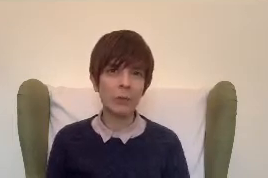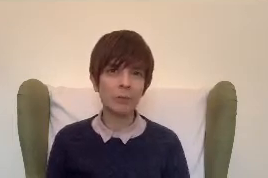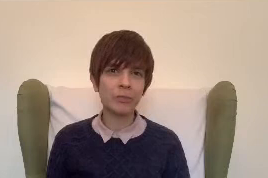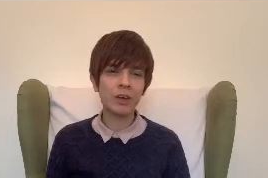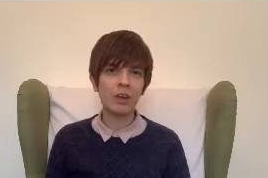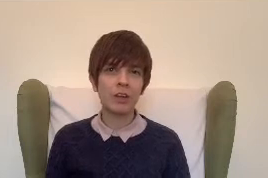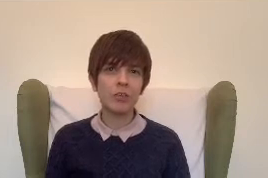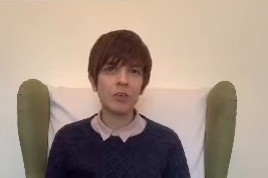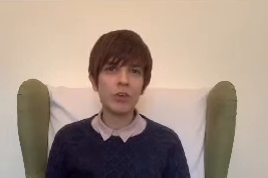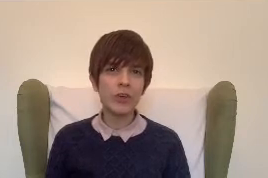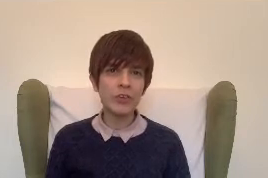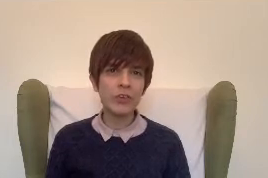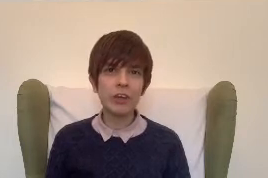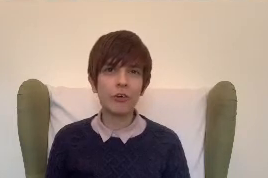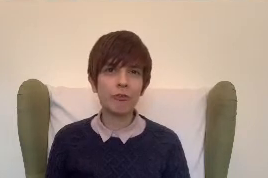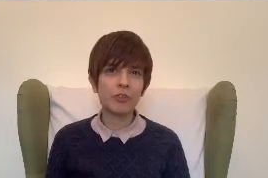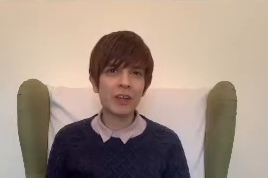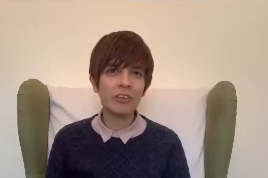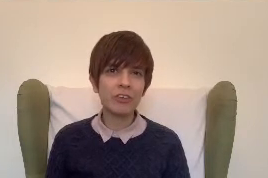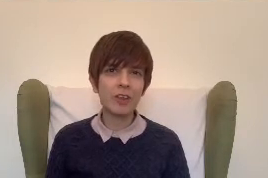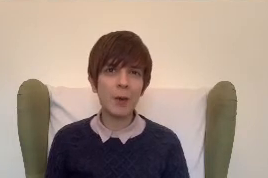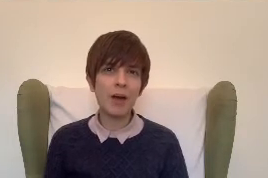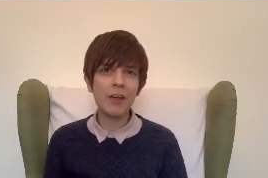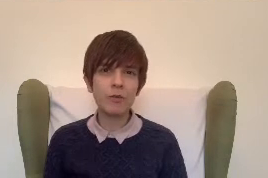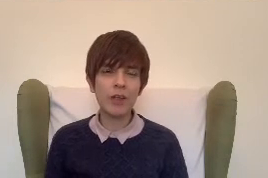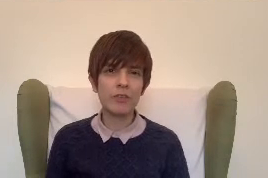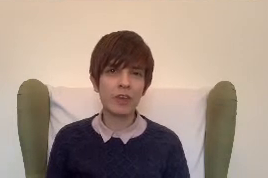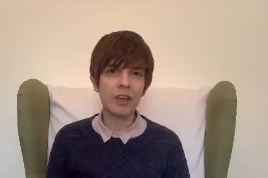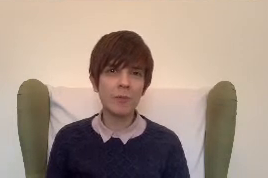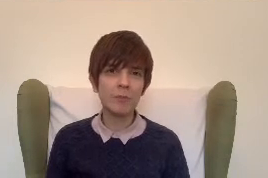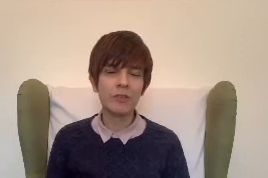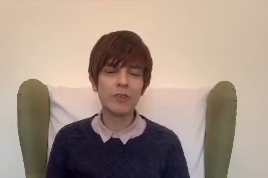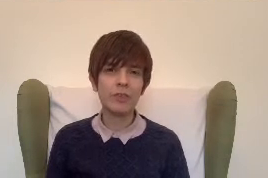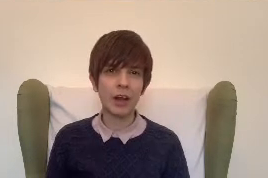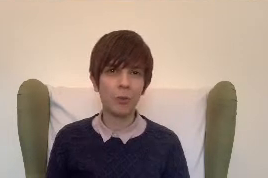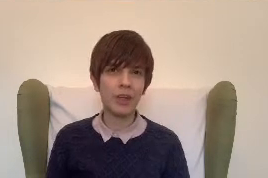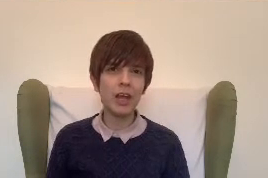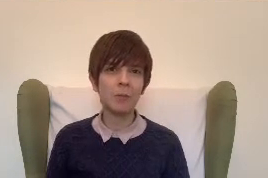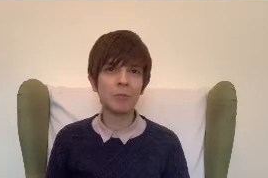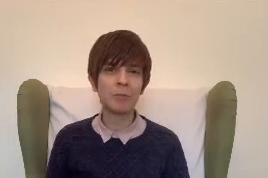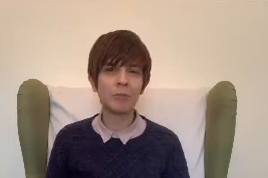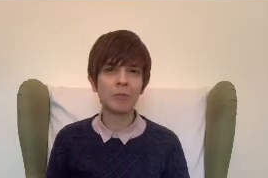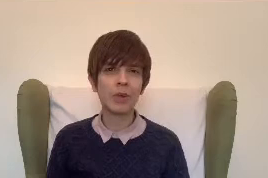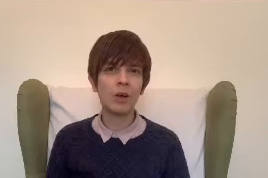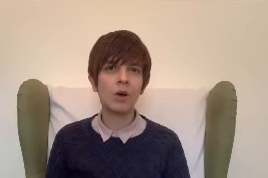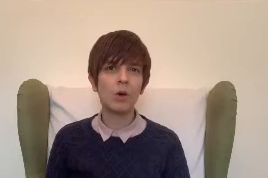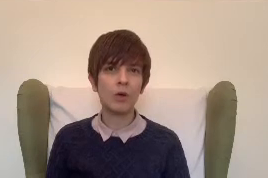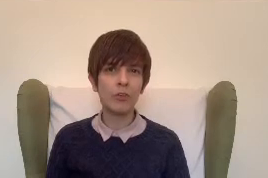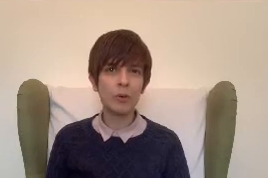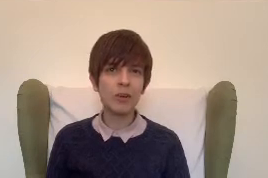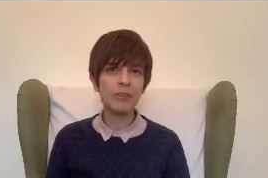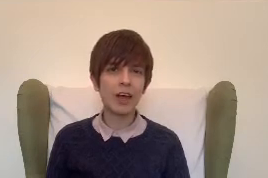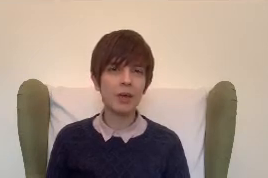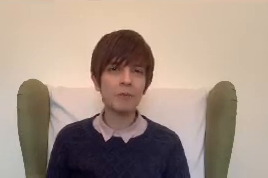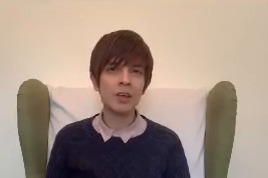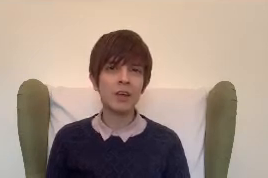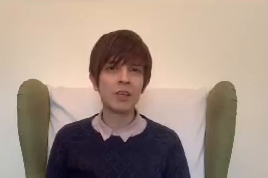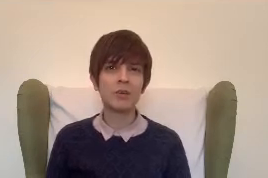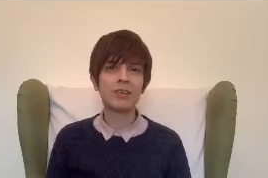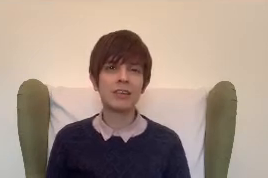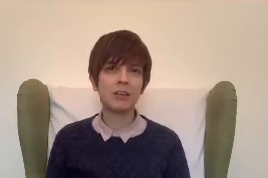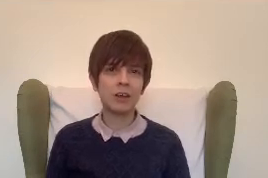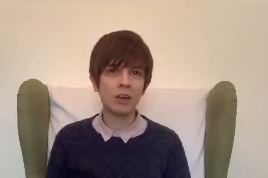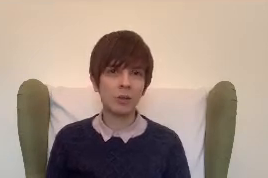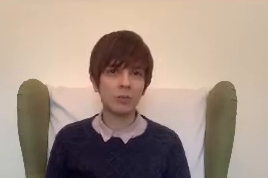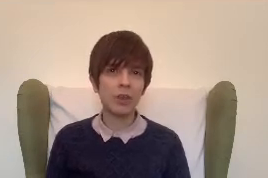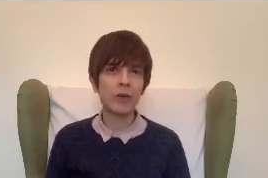go. So if you are sitting comfortably, just like my friends here, then I'll begin. Once upon a time, there